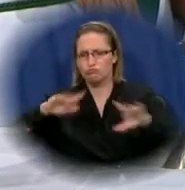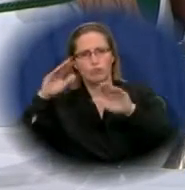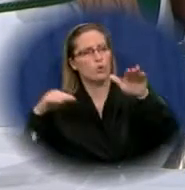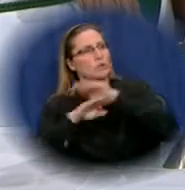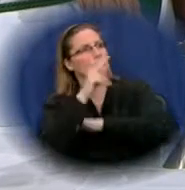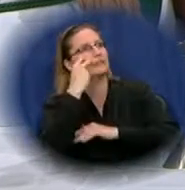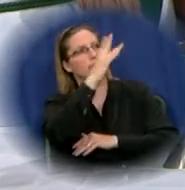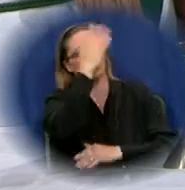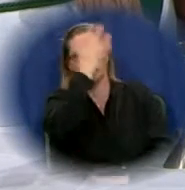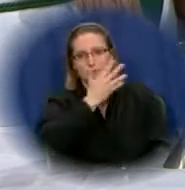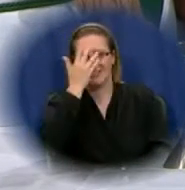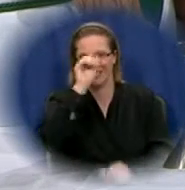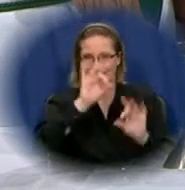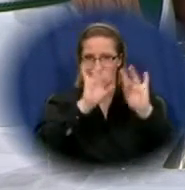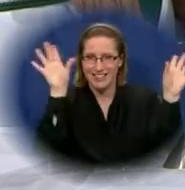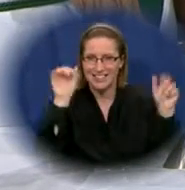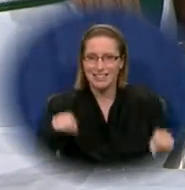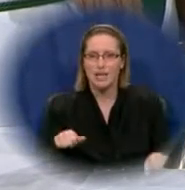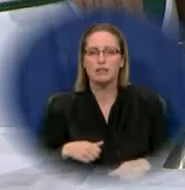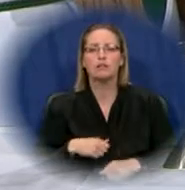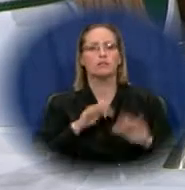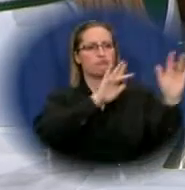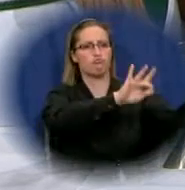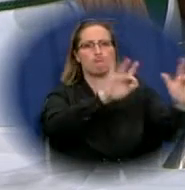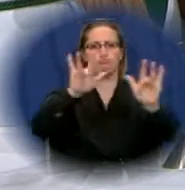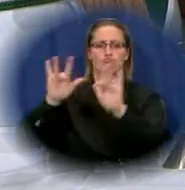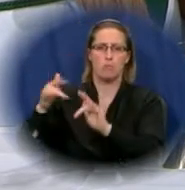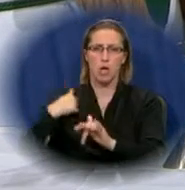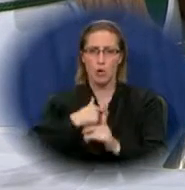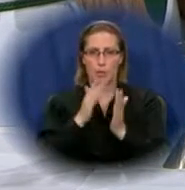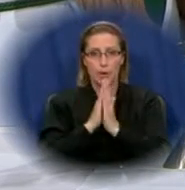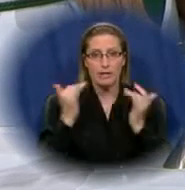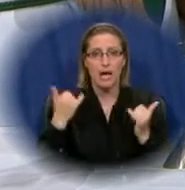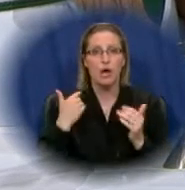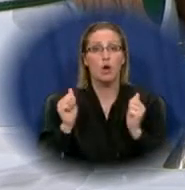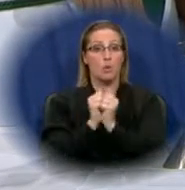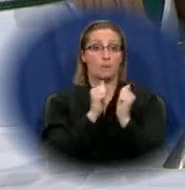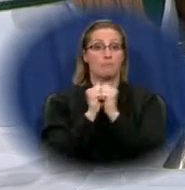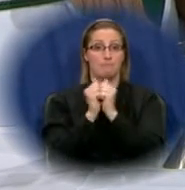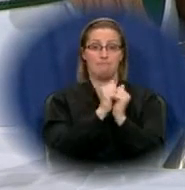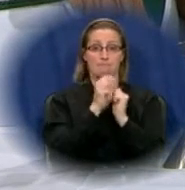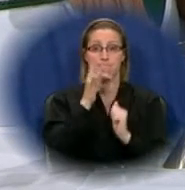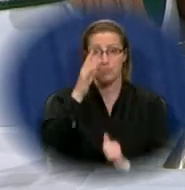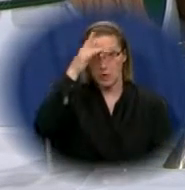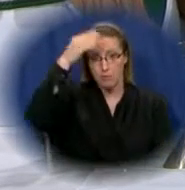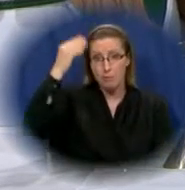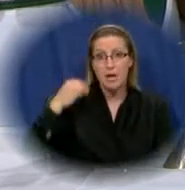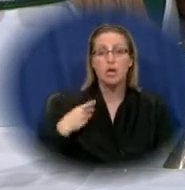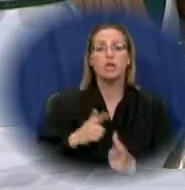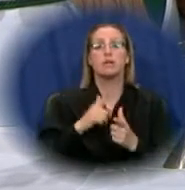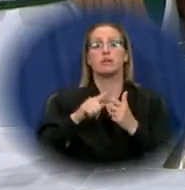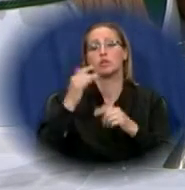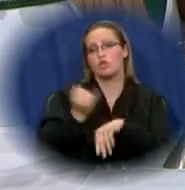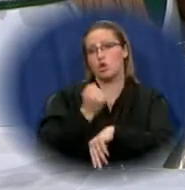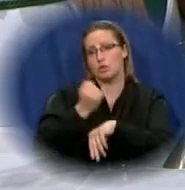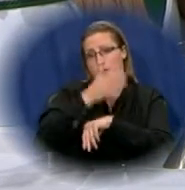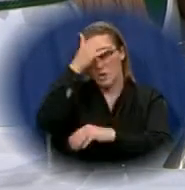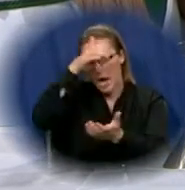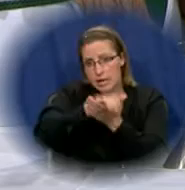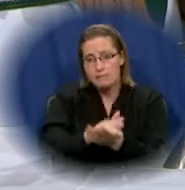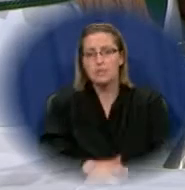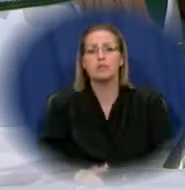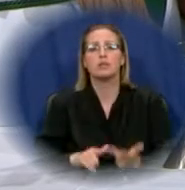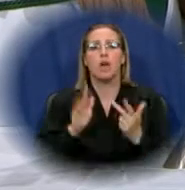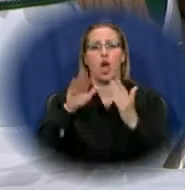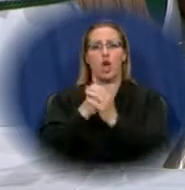your face. Have mercy on us all, we pray, that with the Blessed Virgin Mary, Mother of God, Blessed Joseph, her spouse, with